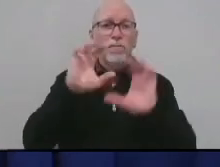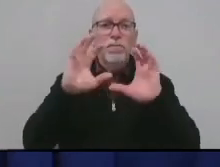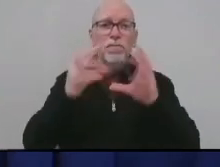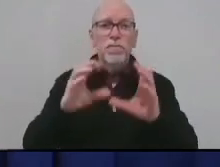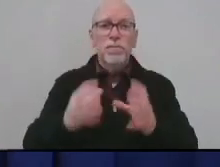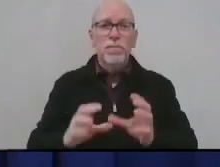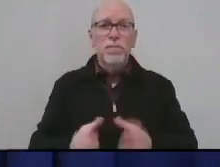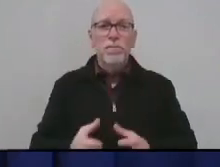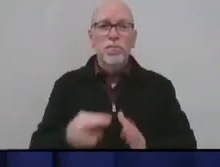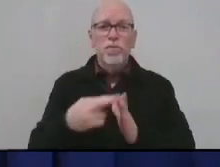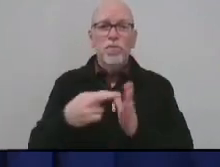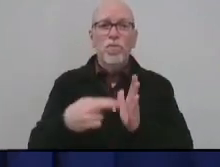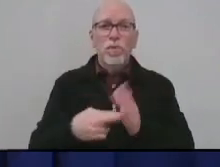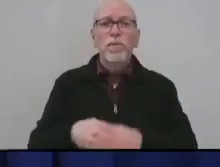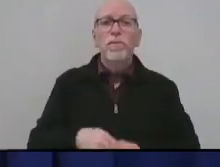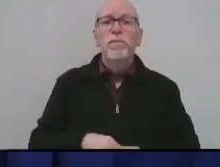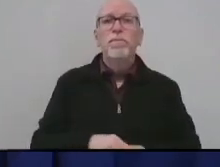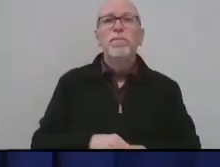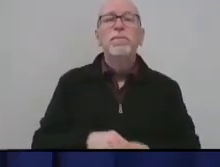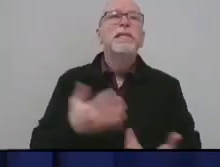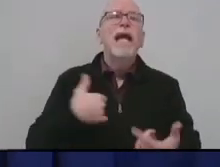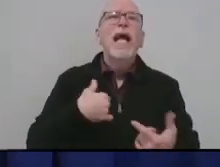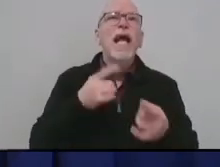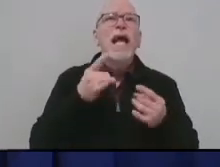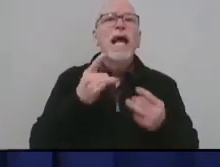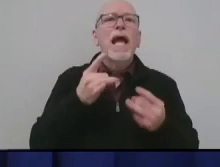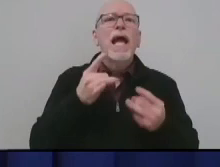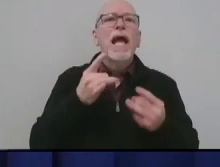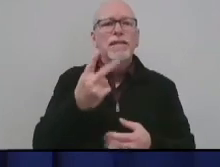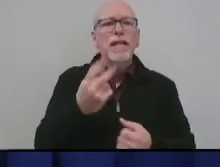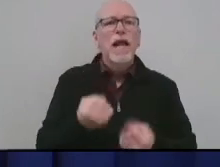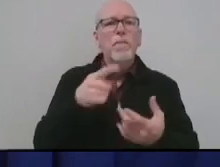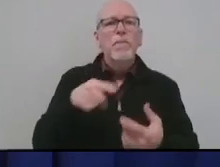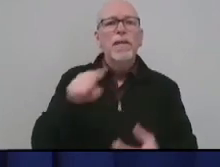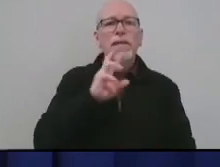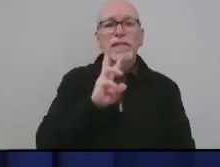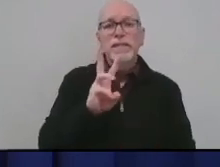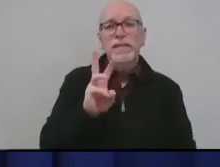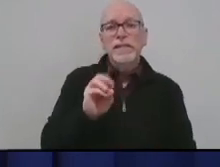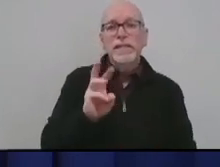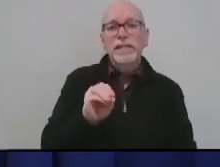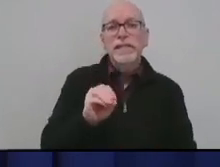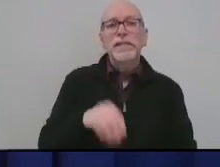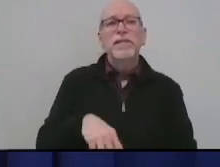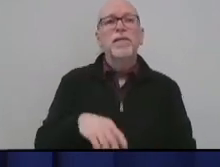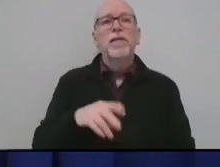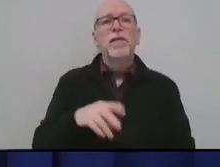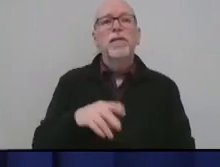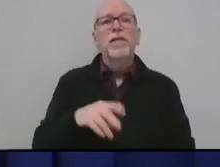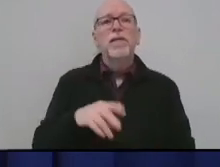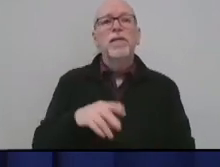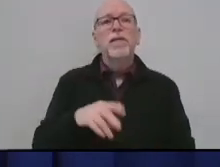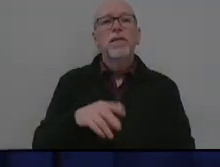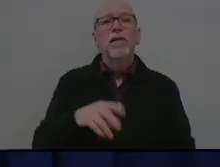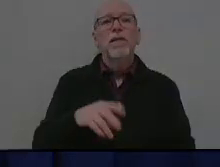It's heartbreaking to see the number of 60-year-olds and individuals with cancer and individuals that have